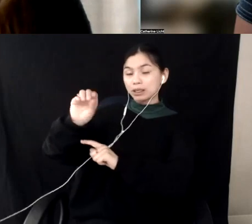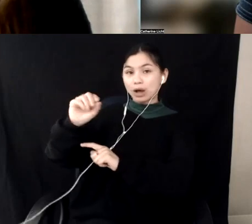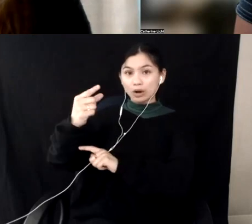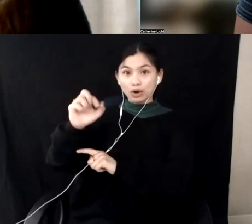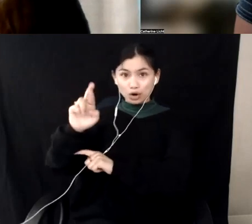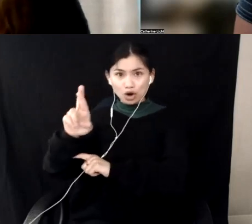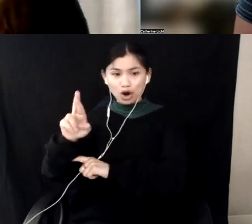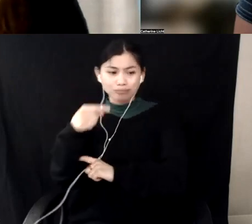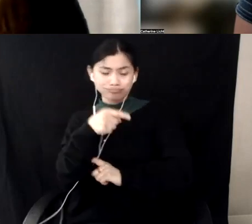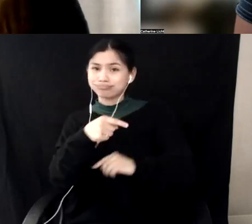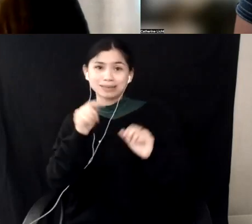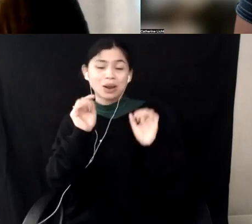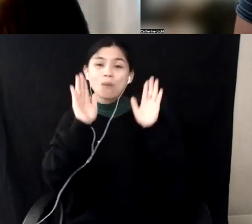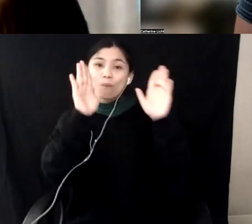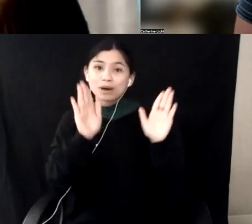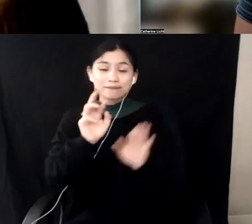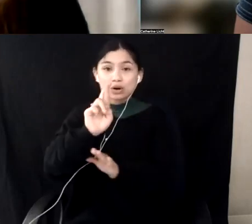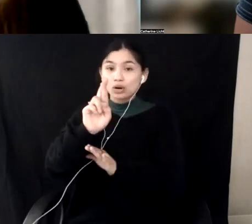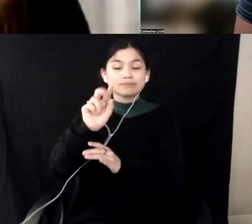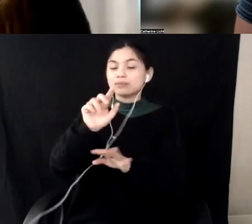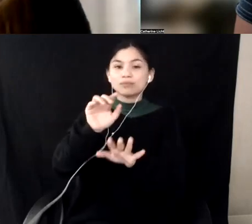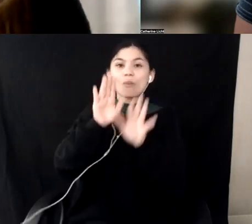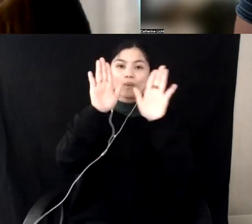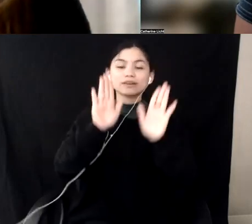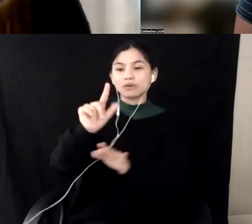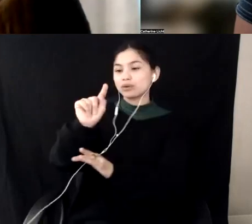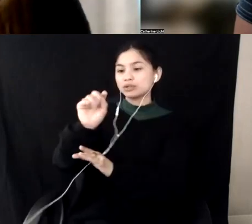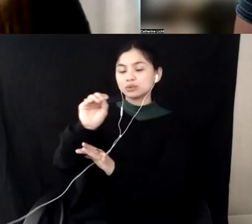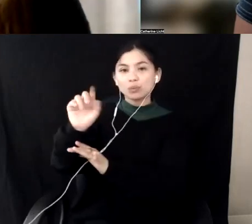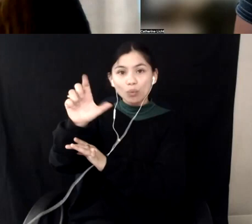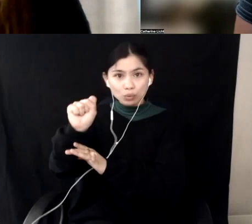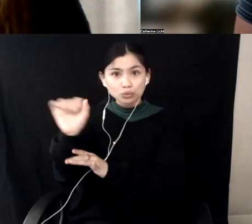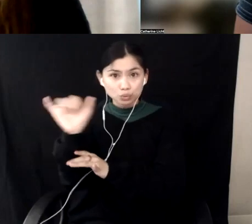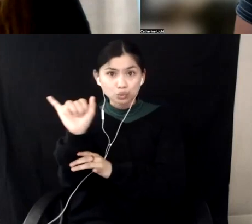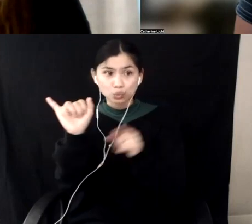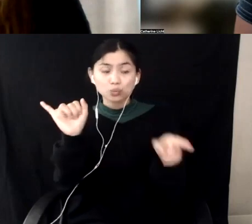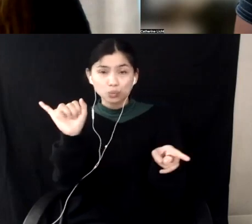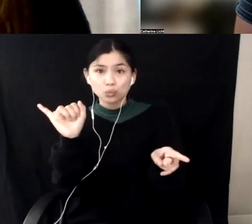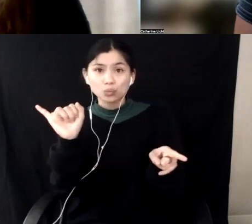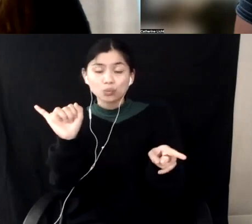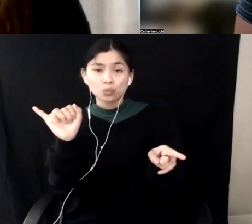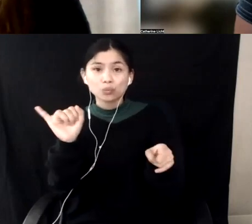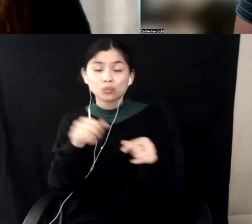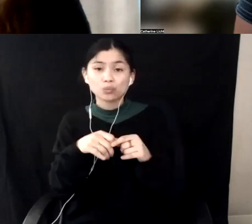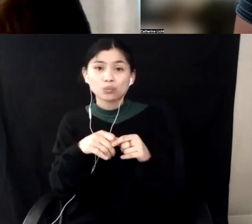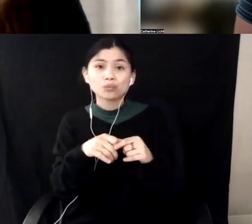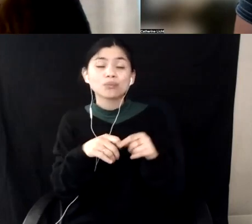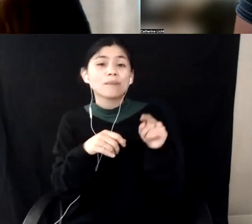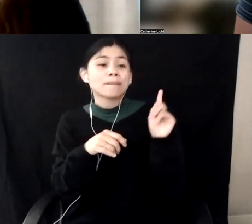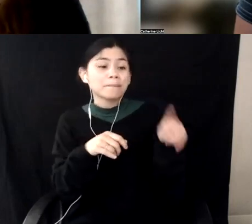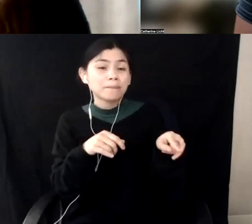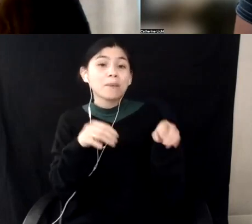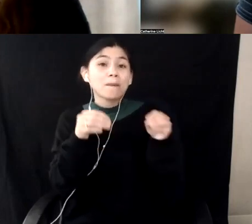also great tools for sign language. It is more